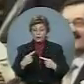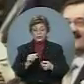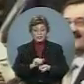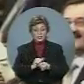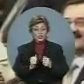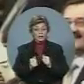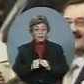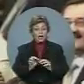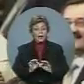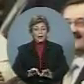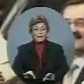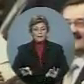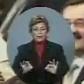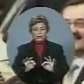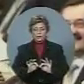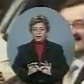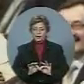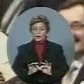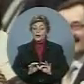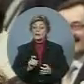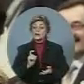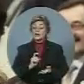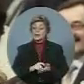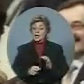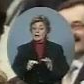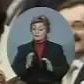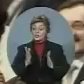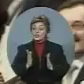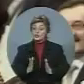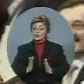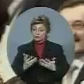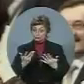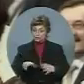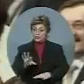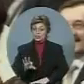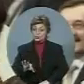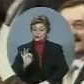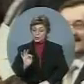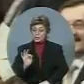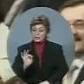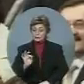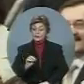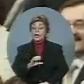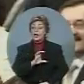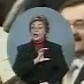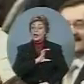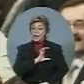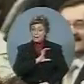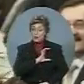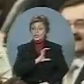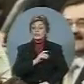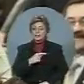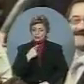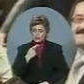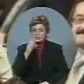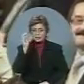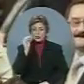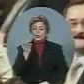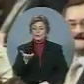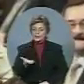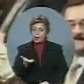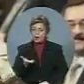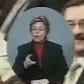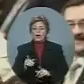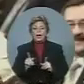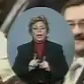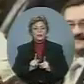the police have input into the selection of judges in this country. We want to make sure we're bringing forward laws to make